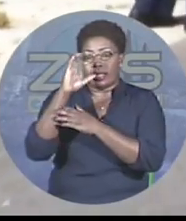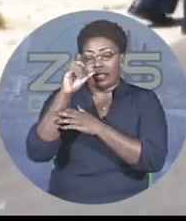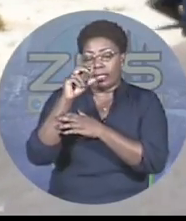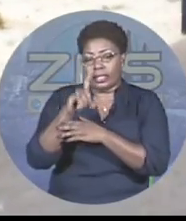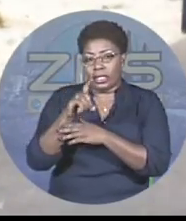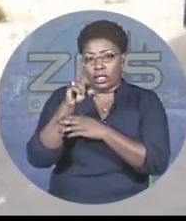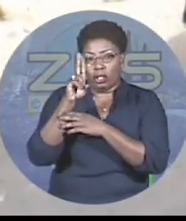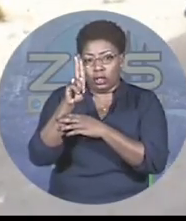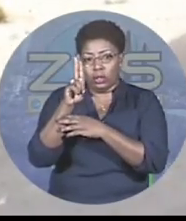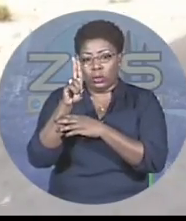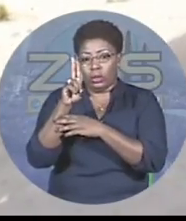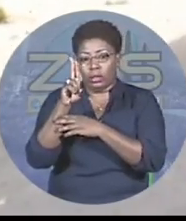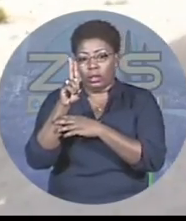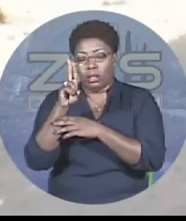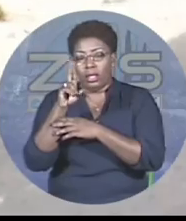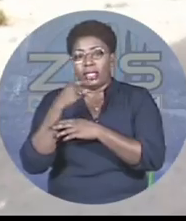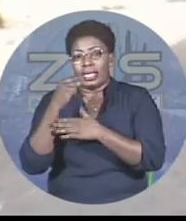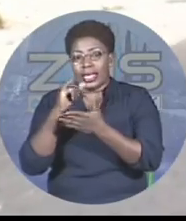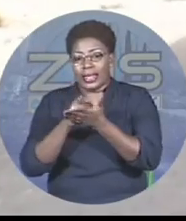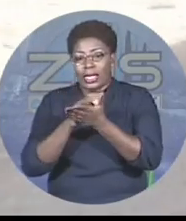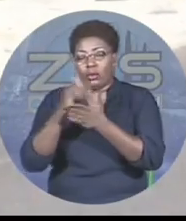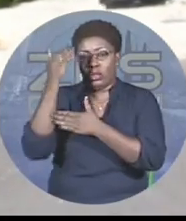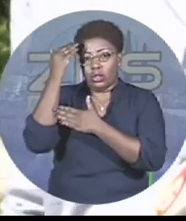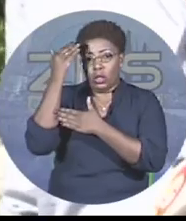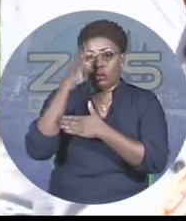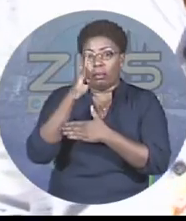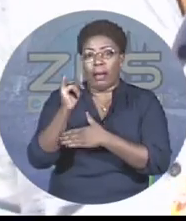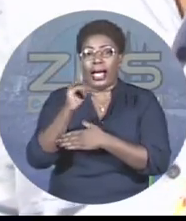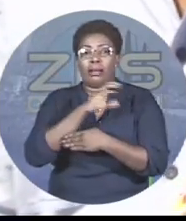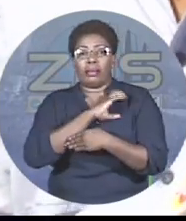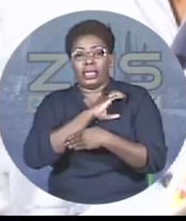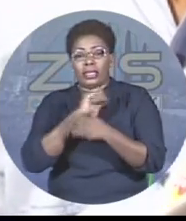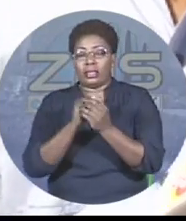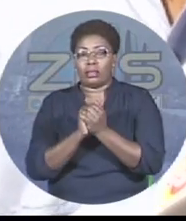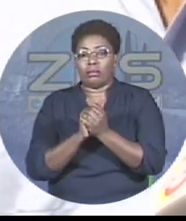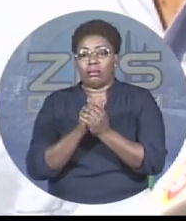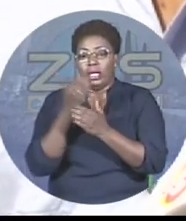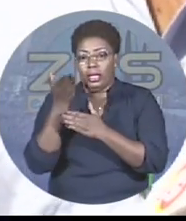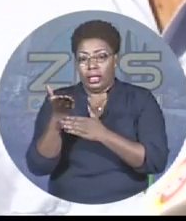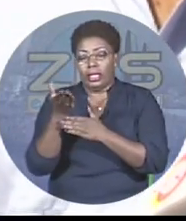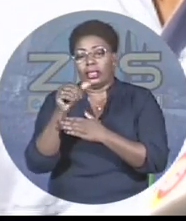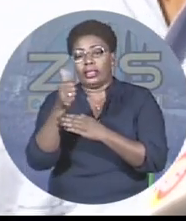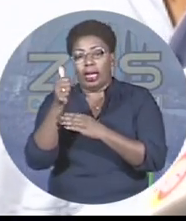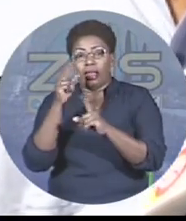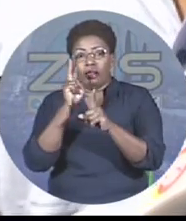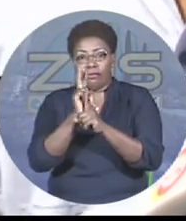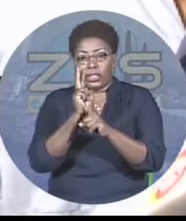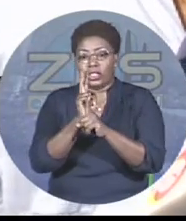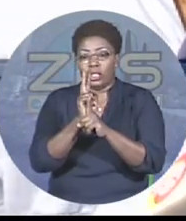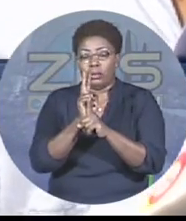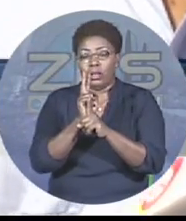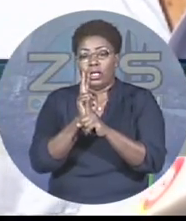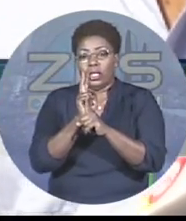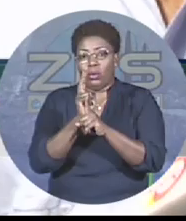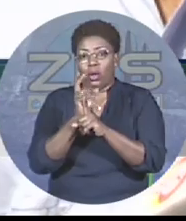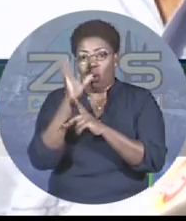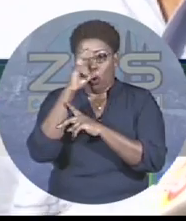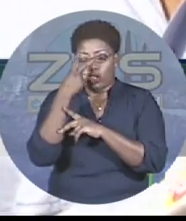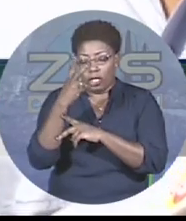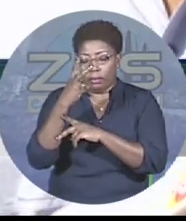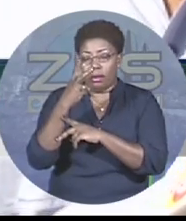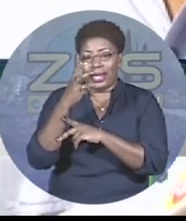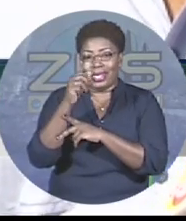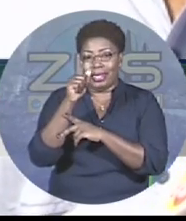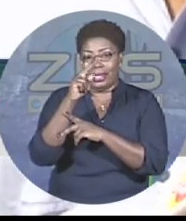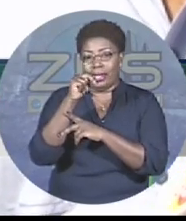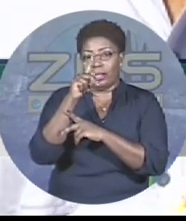that the unidentified man was known to police. Another victim who's being electronically monitored. He's currently